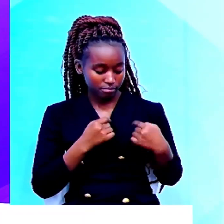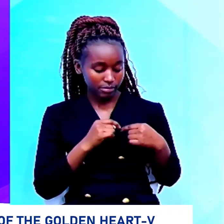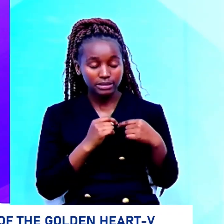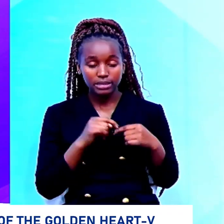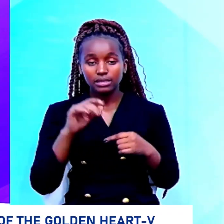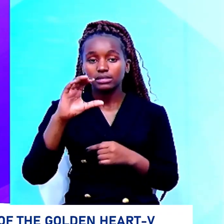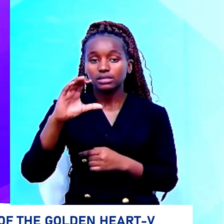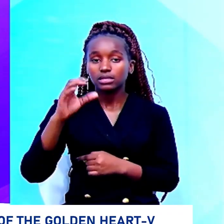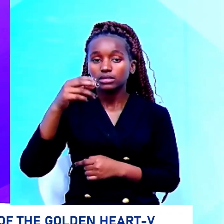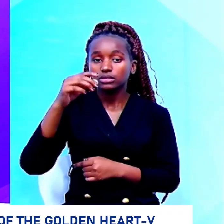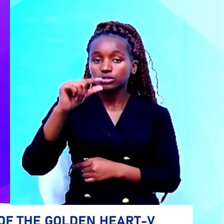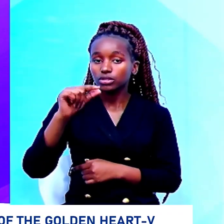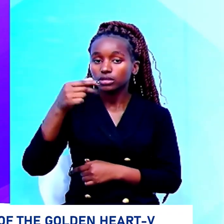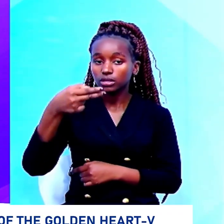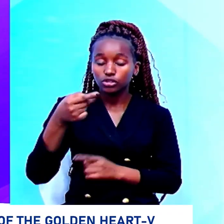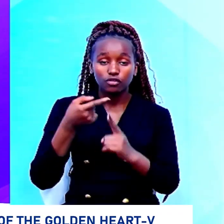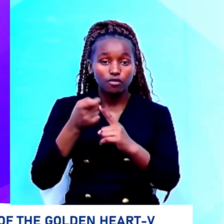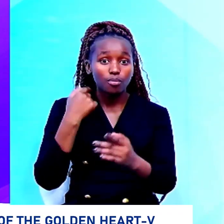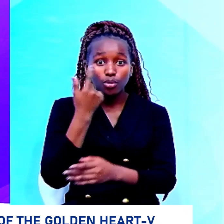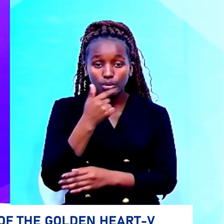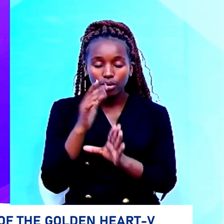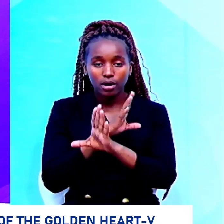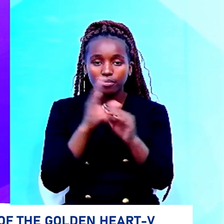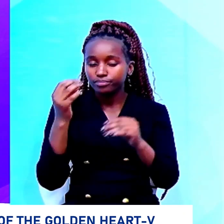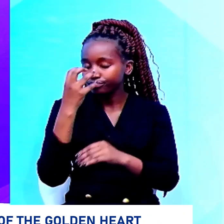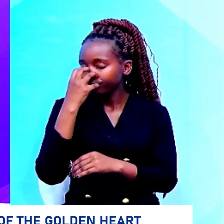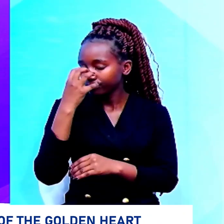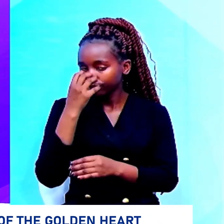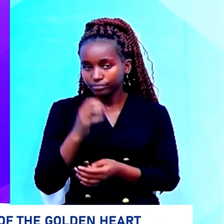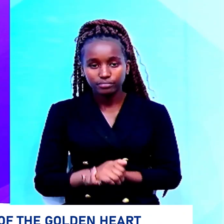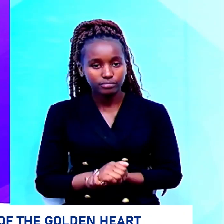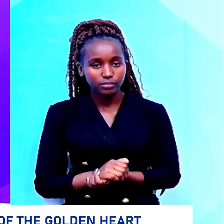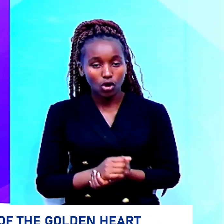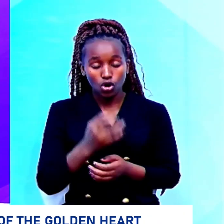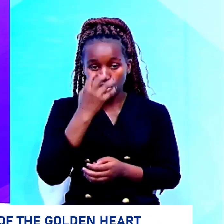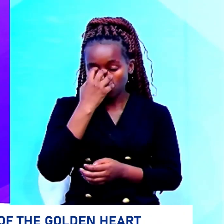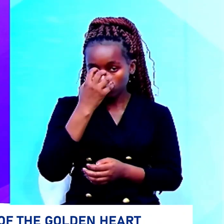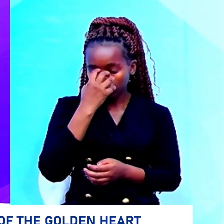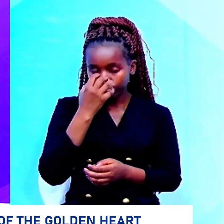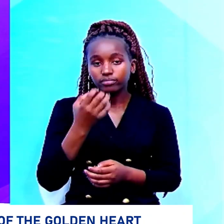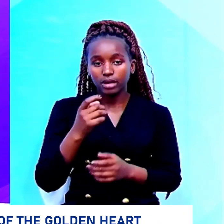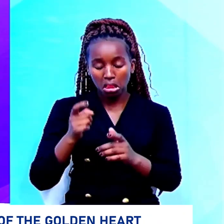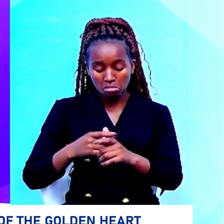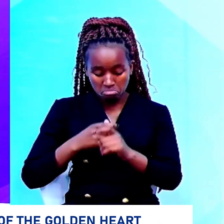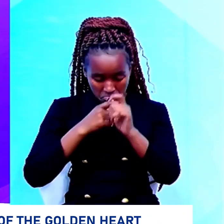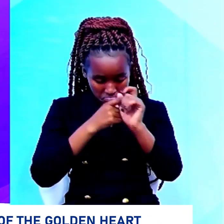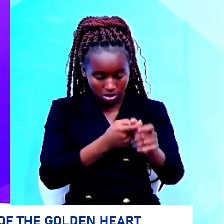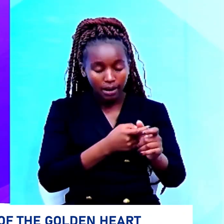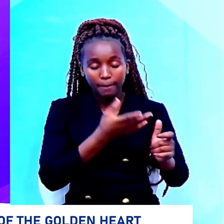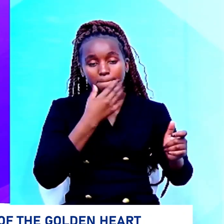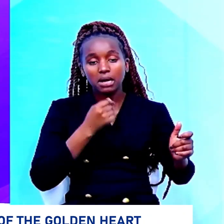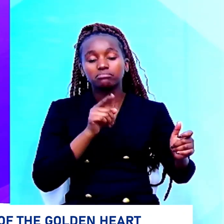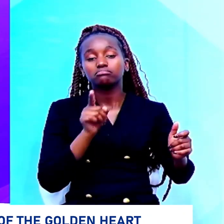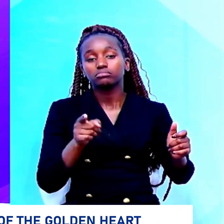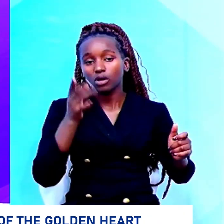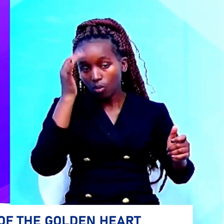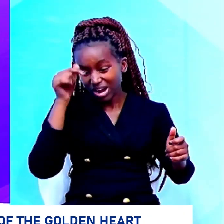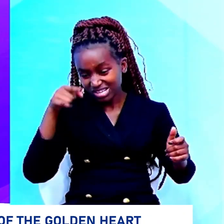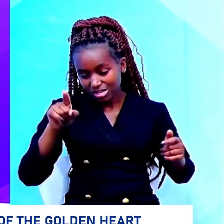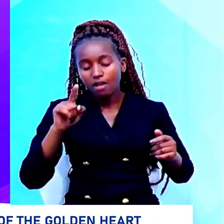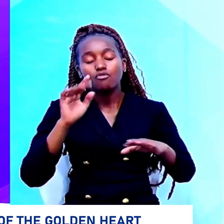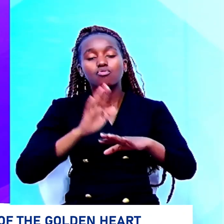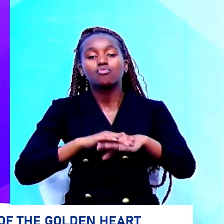from President William Ruto. President Ruto lauded Ban Ki-moon for his remarkable global